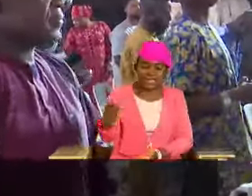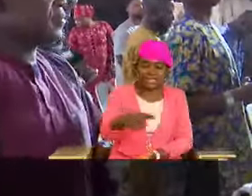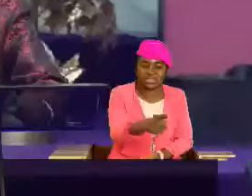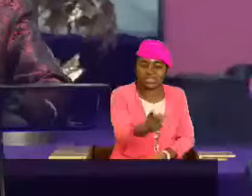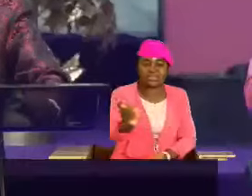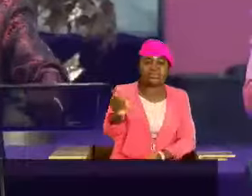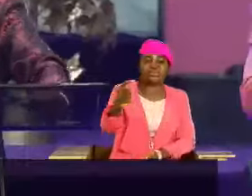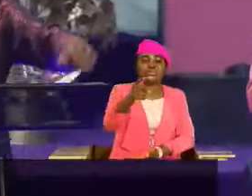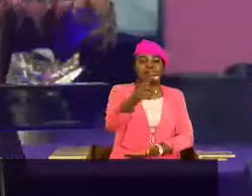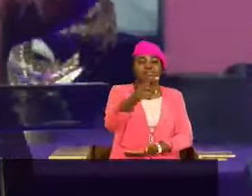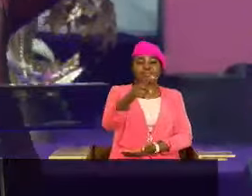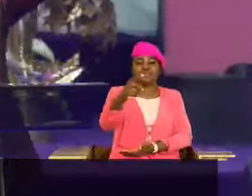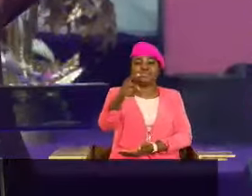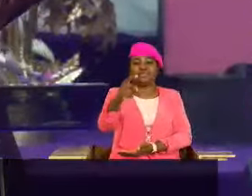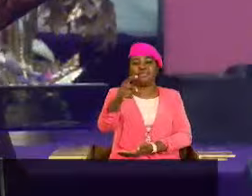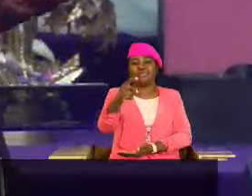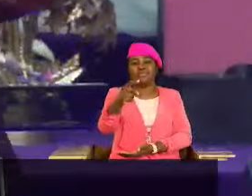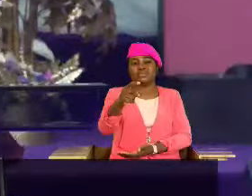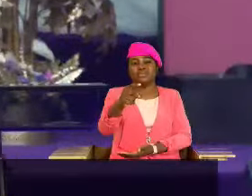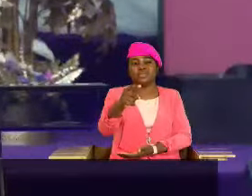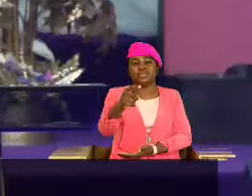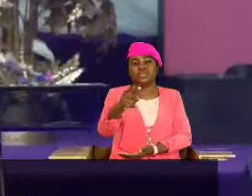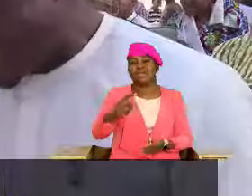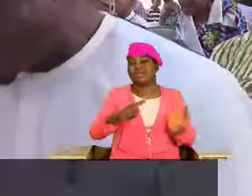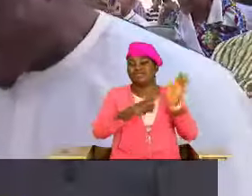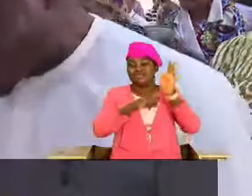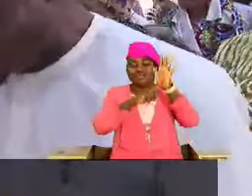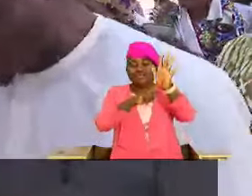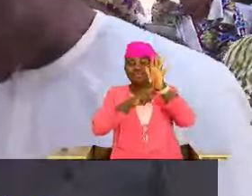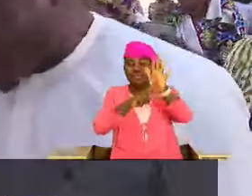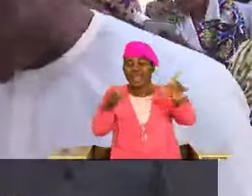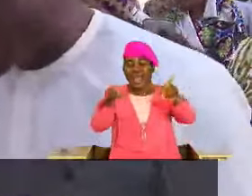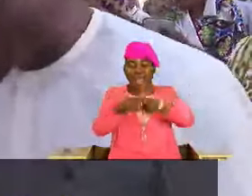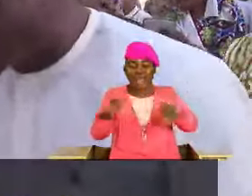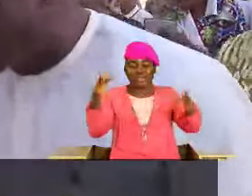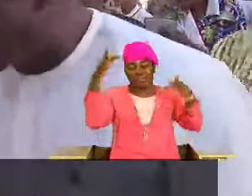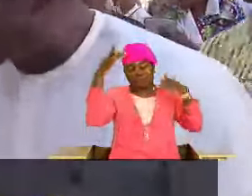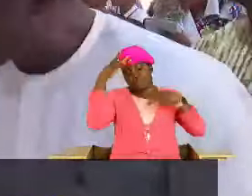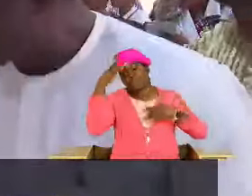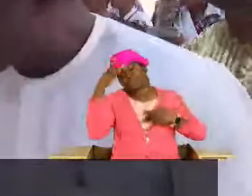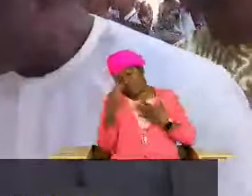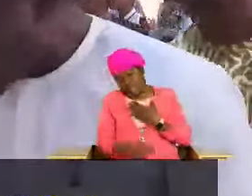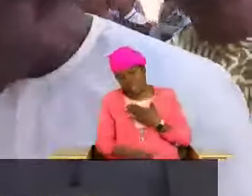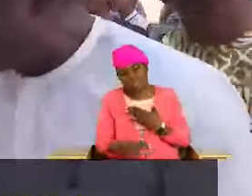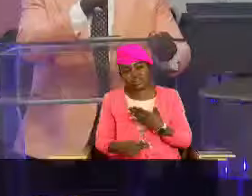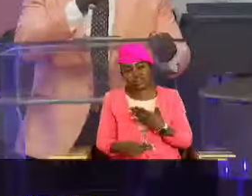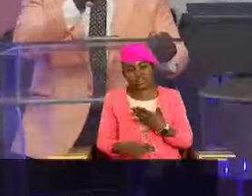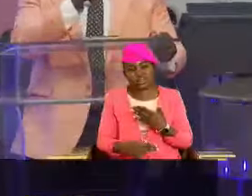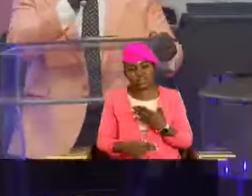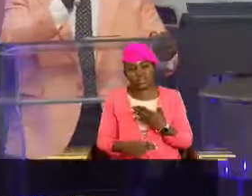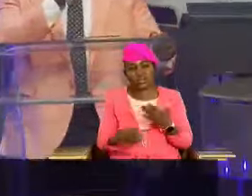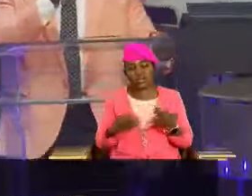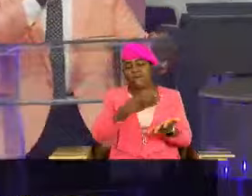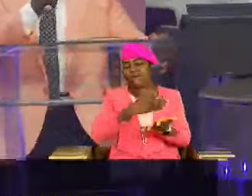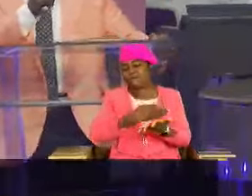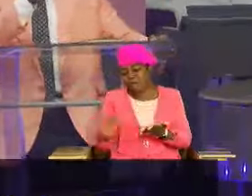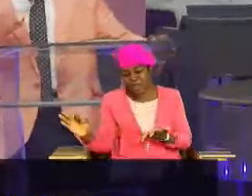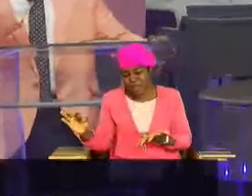serpens manifesting our sickness failure